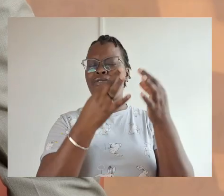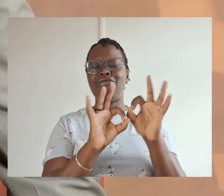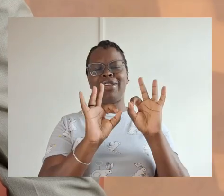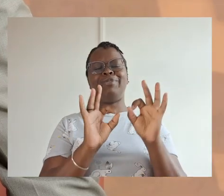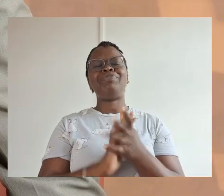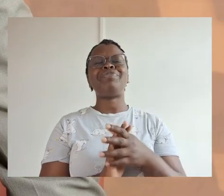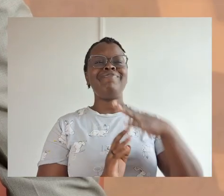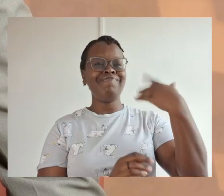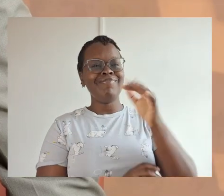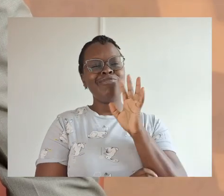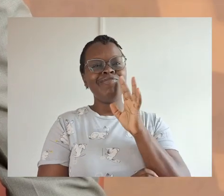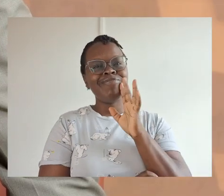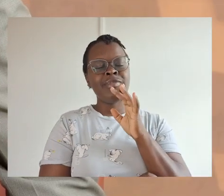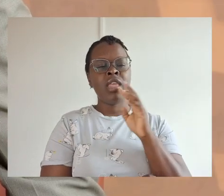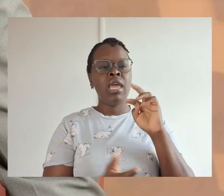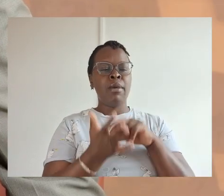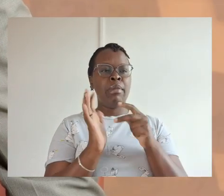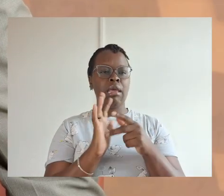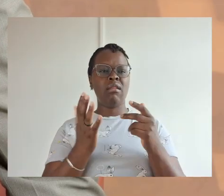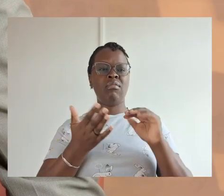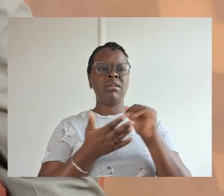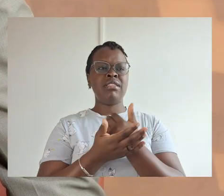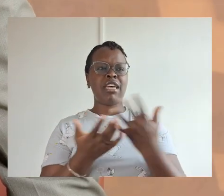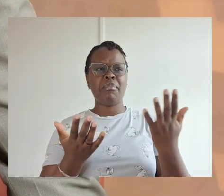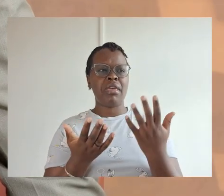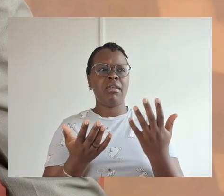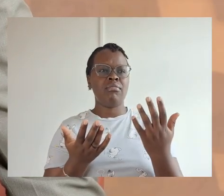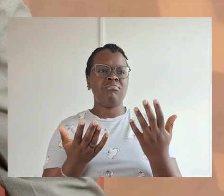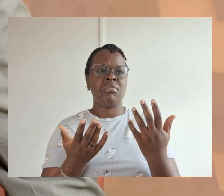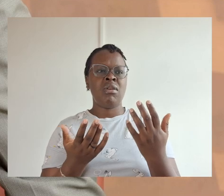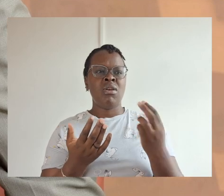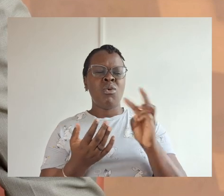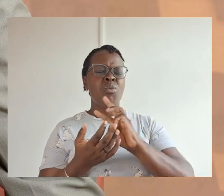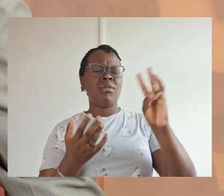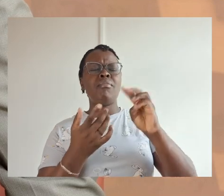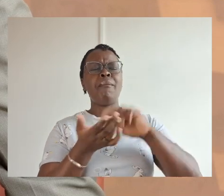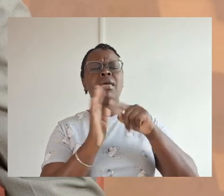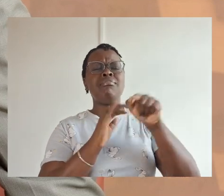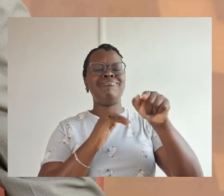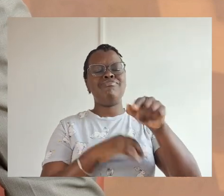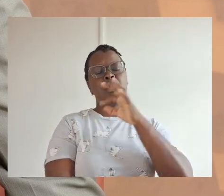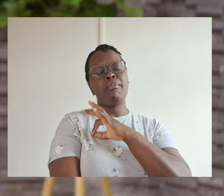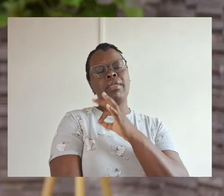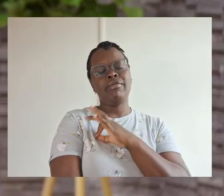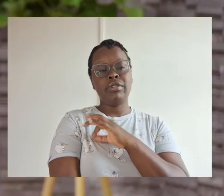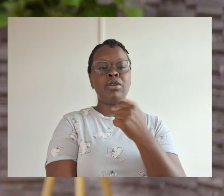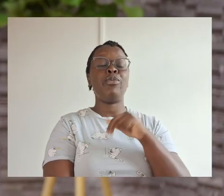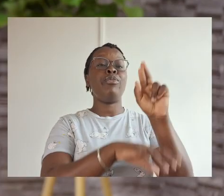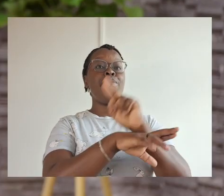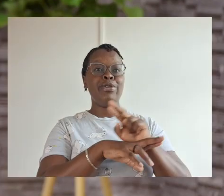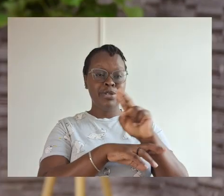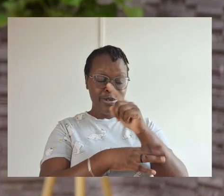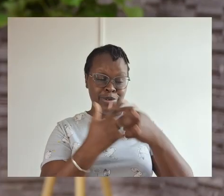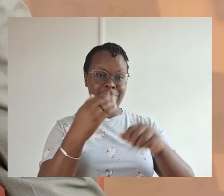hours of sun every day. It's not something that is gotten in other parts of maybe Western world. So that's a privilege. Yeah.